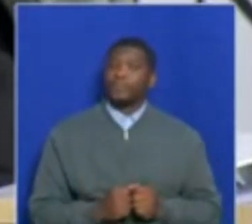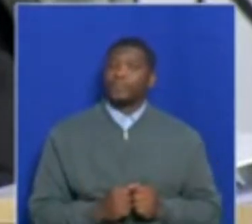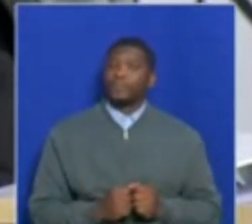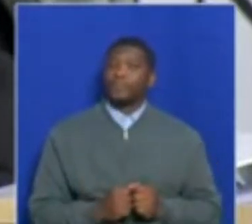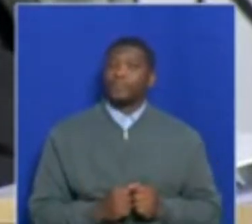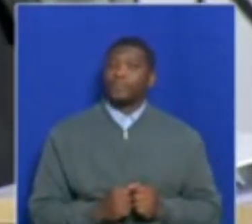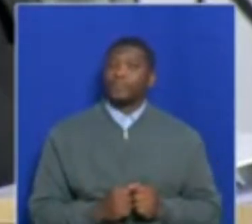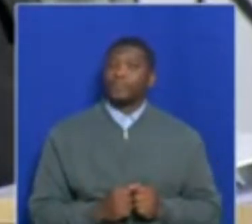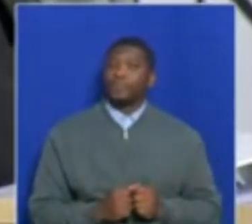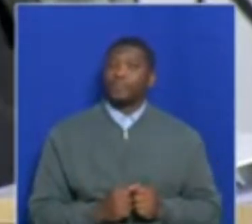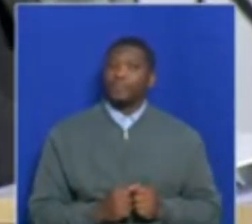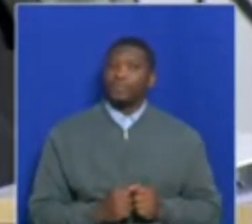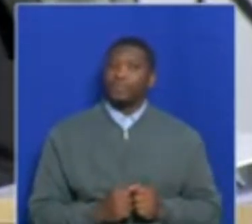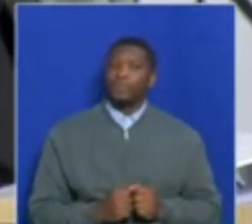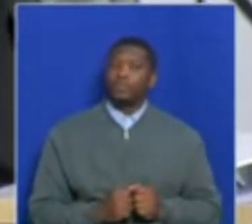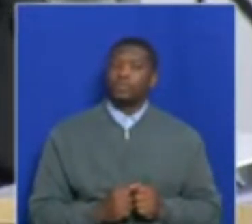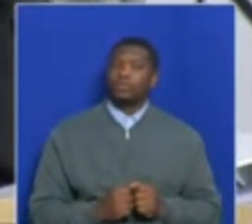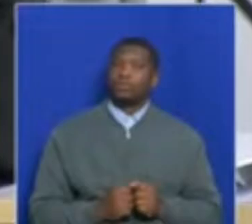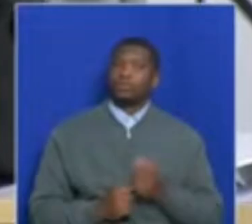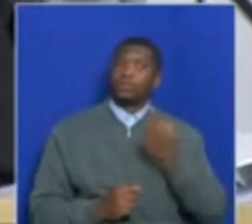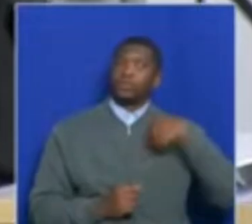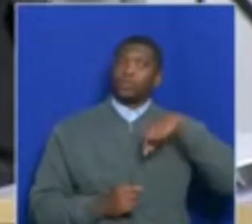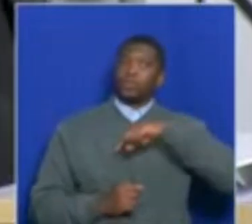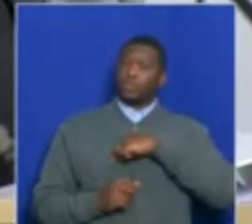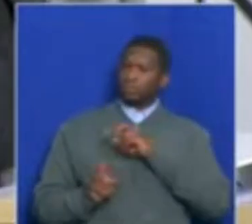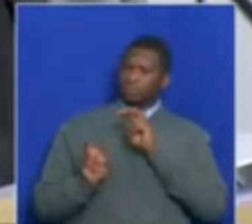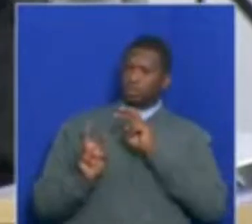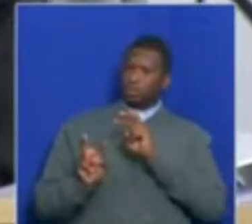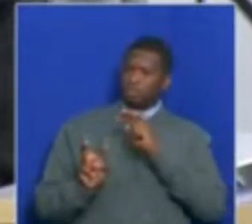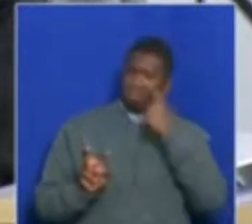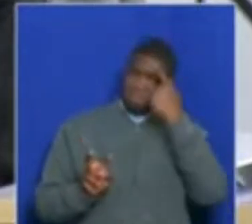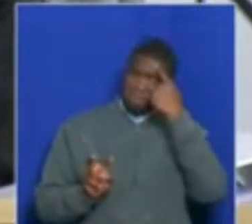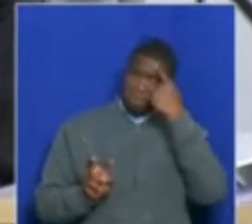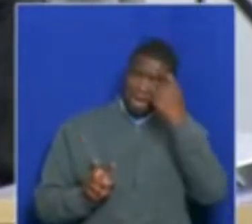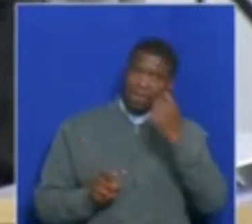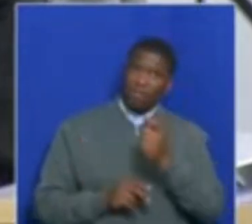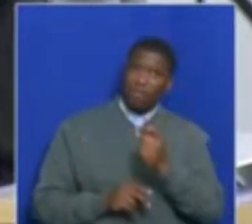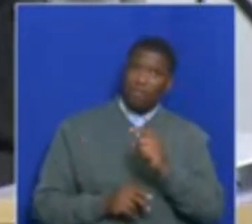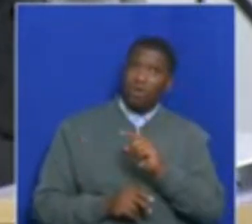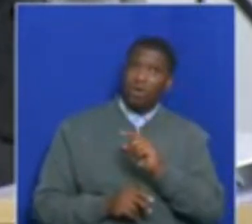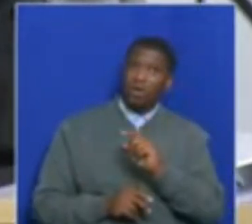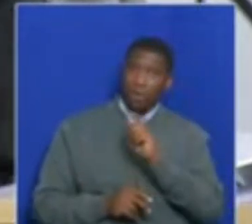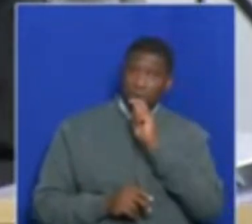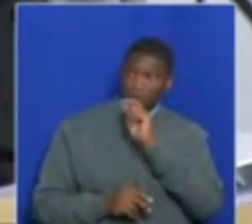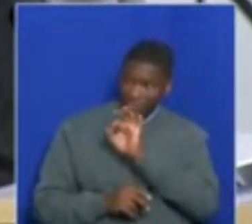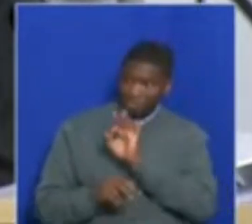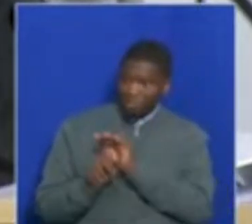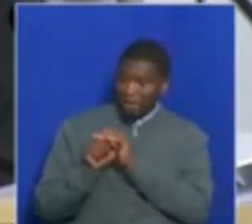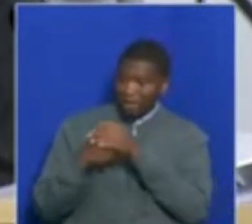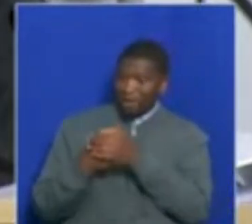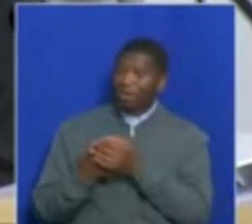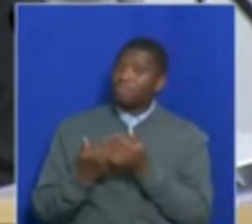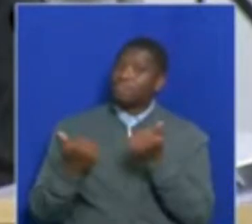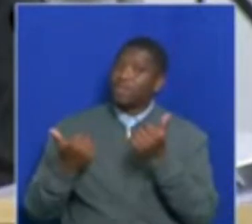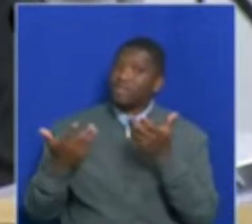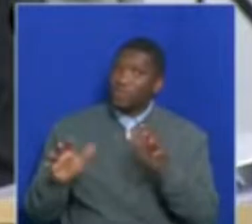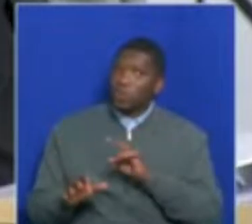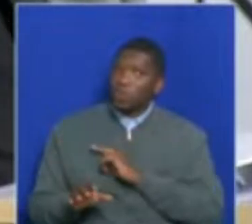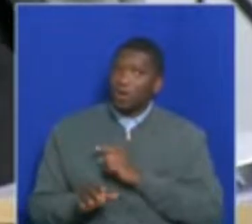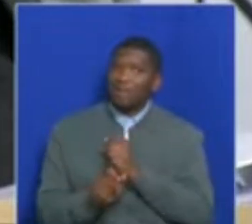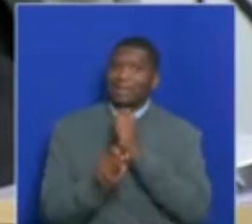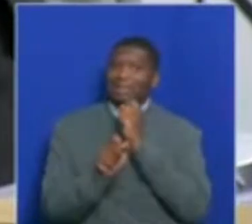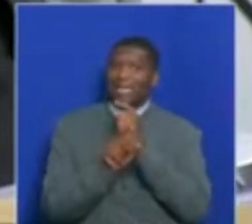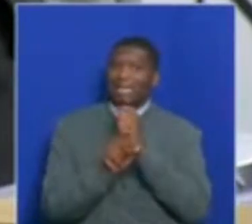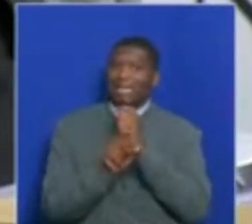belief is that because he went into hiding, because of the taxi industry, that there is